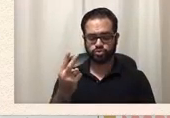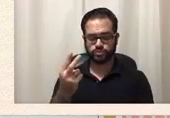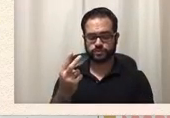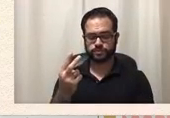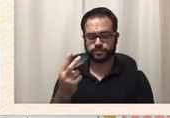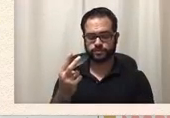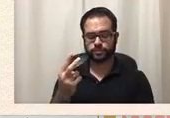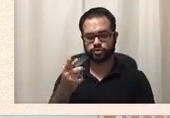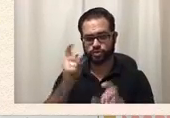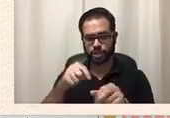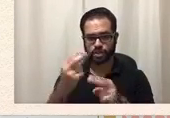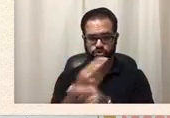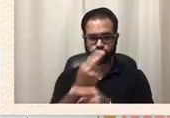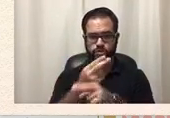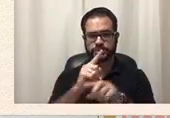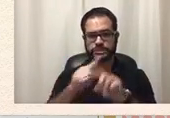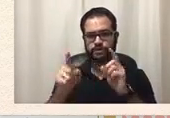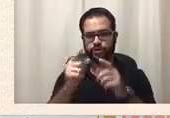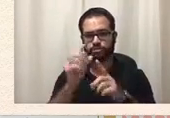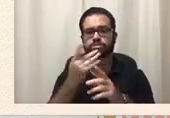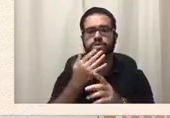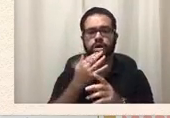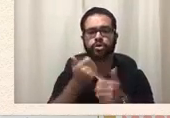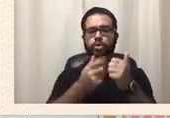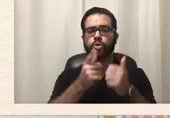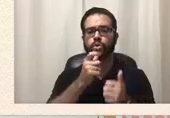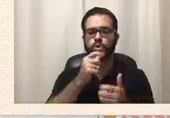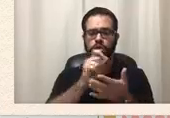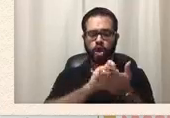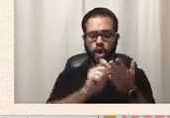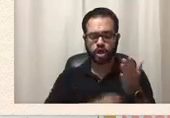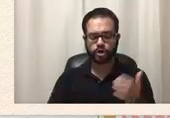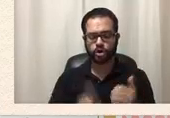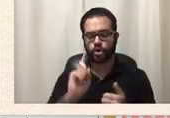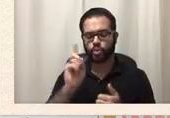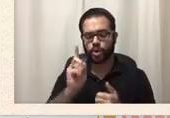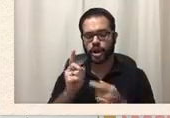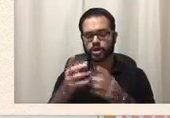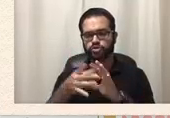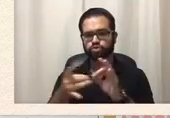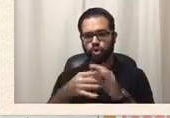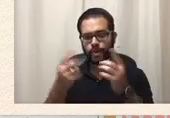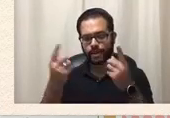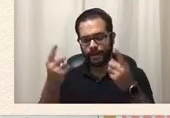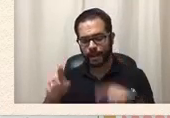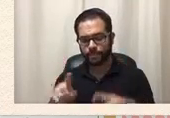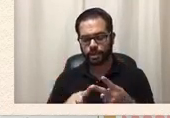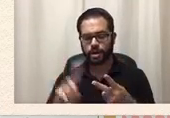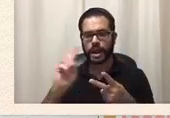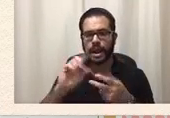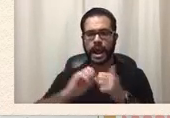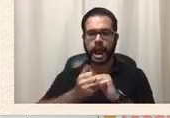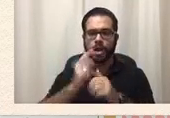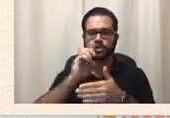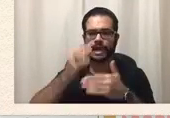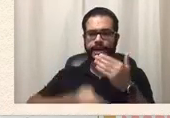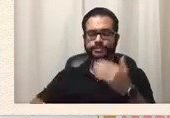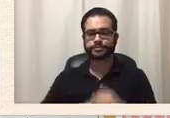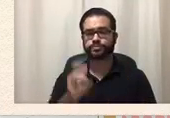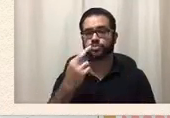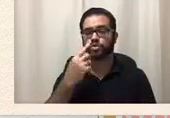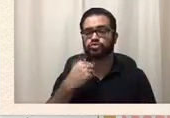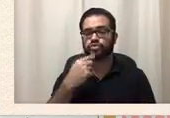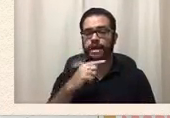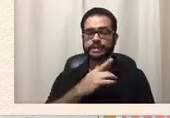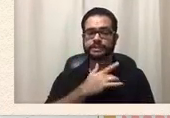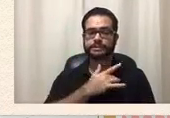where does the story take place, and how does the story end. The red dice is often used for the beginning of the story before you